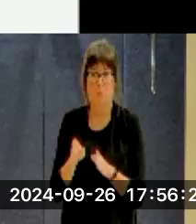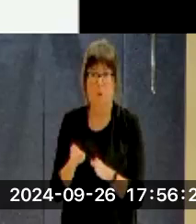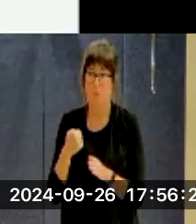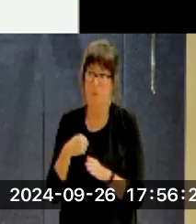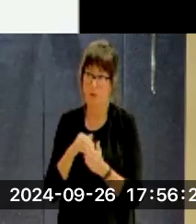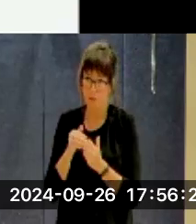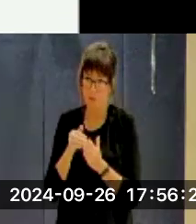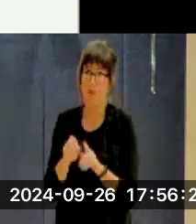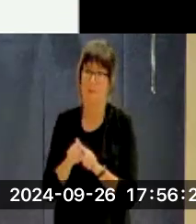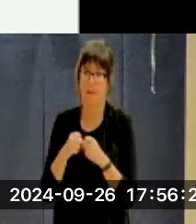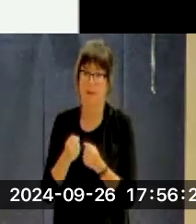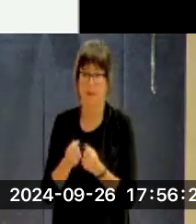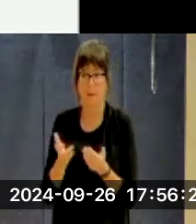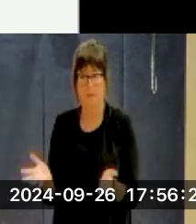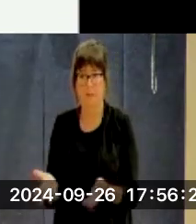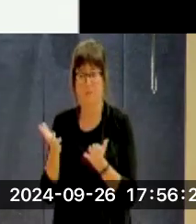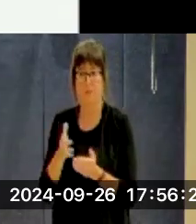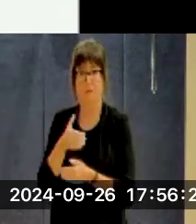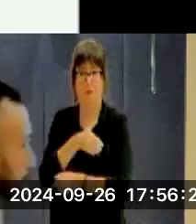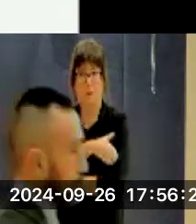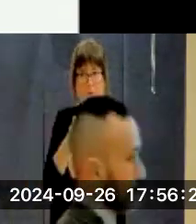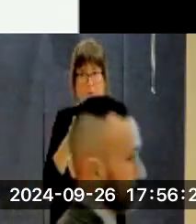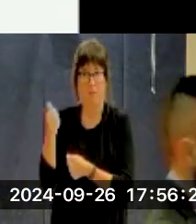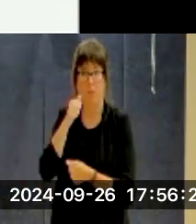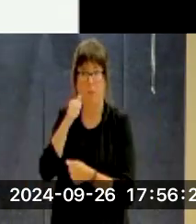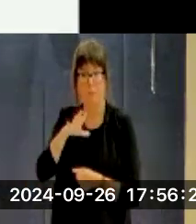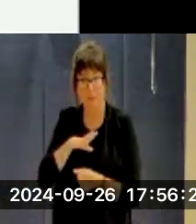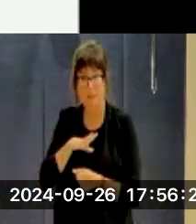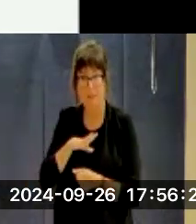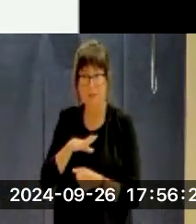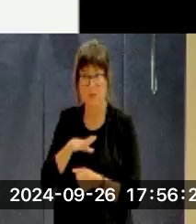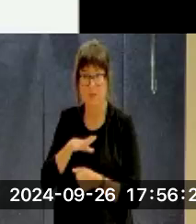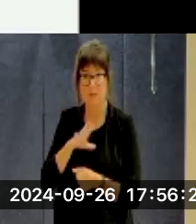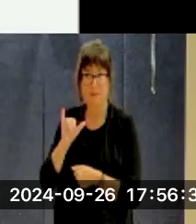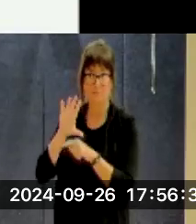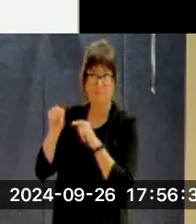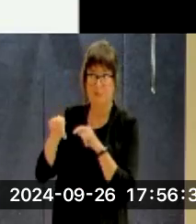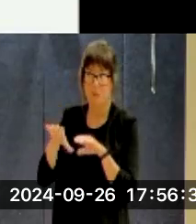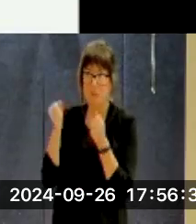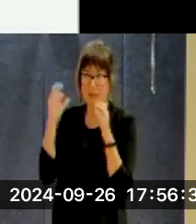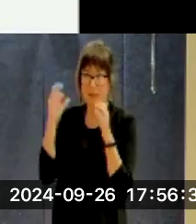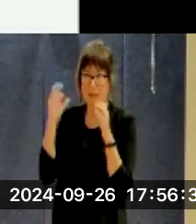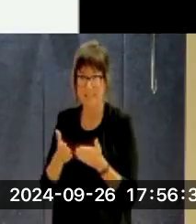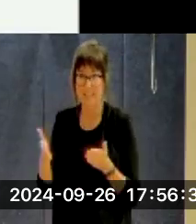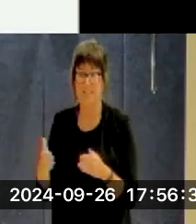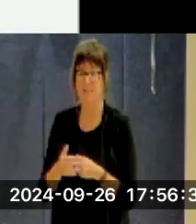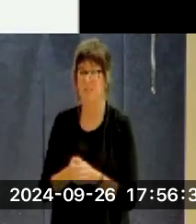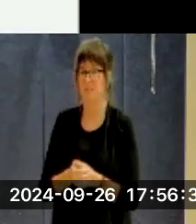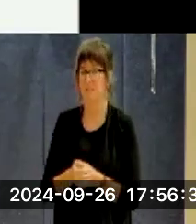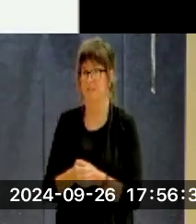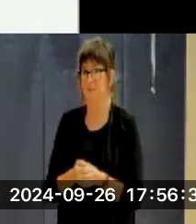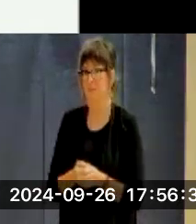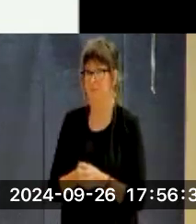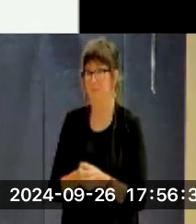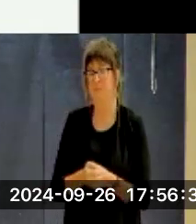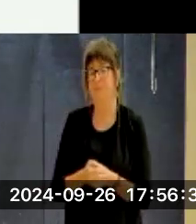society, uplift powerful women who do amazing things, and not to like